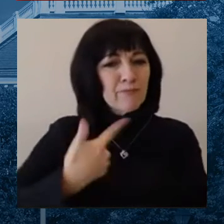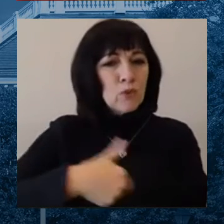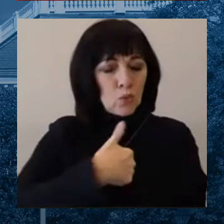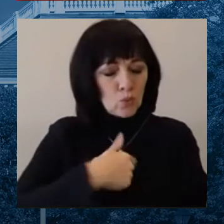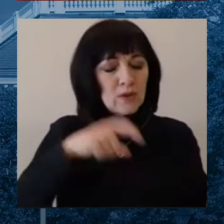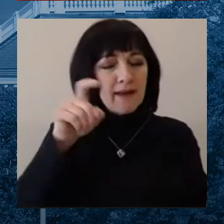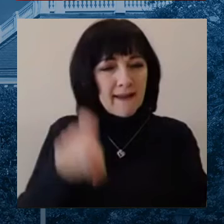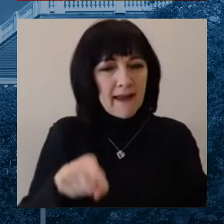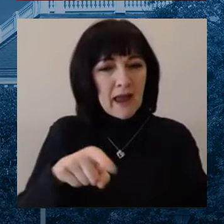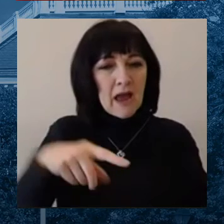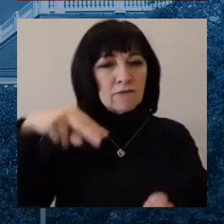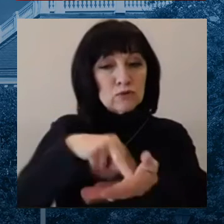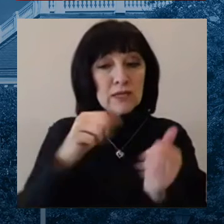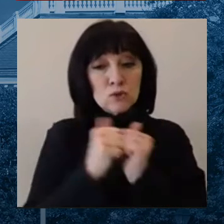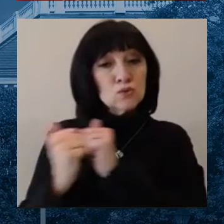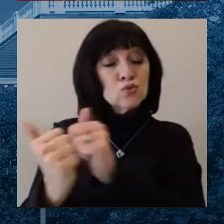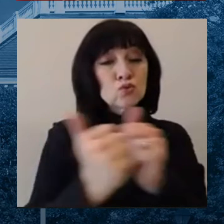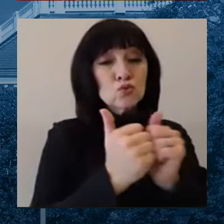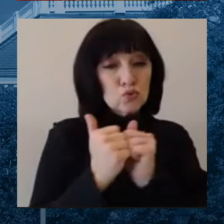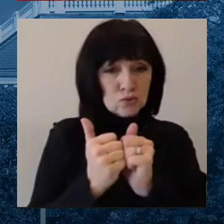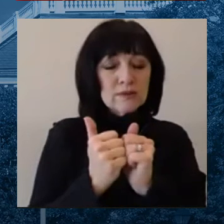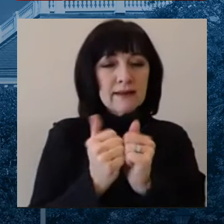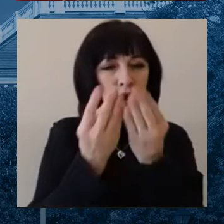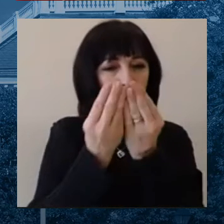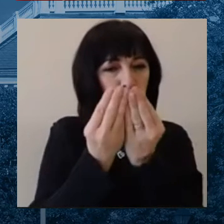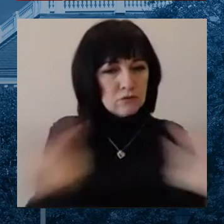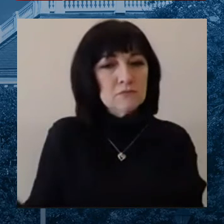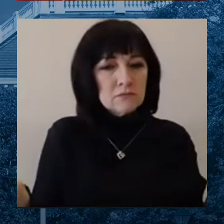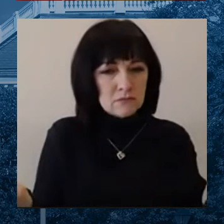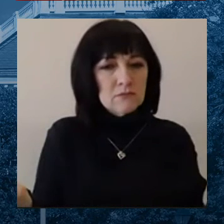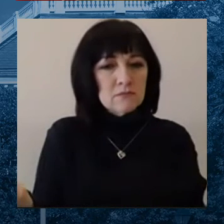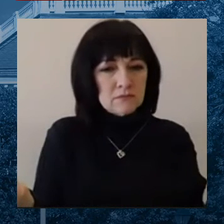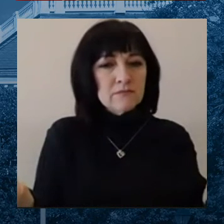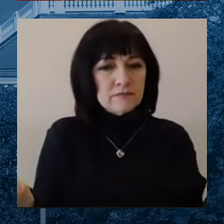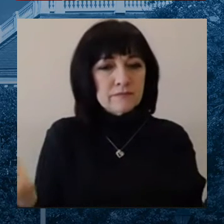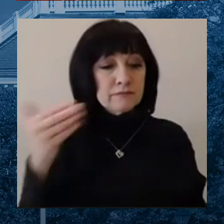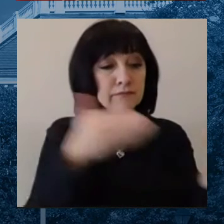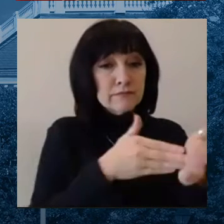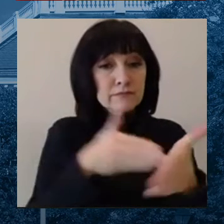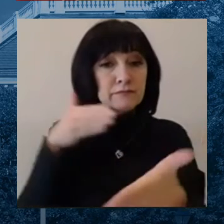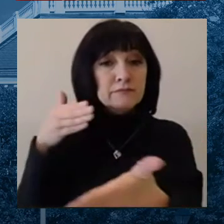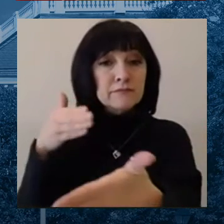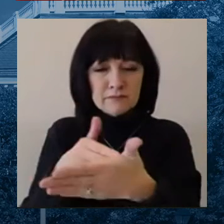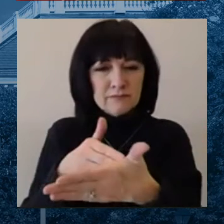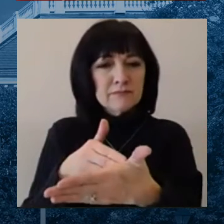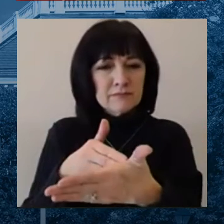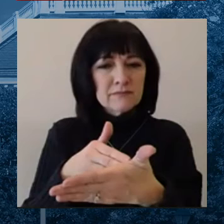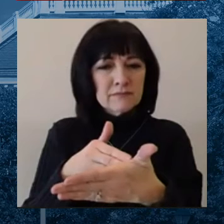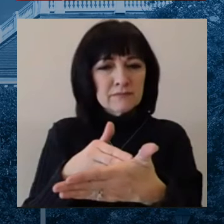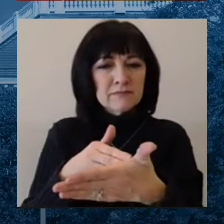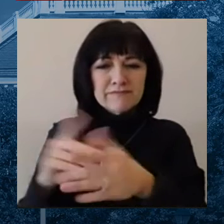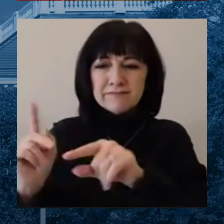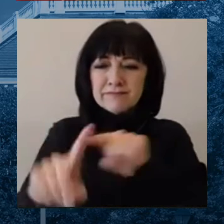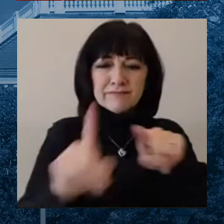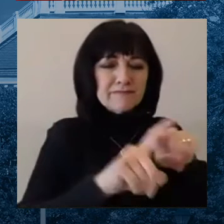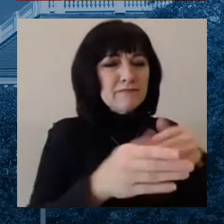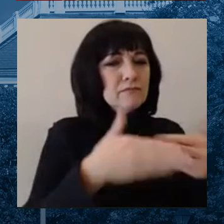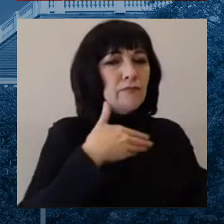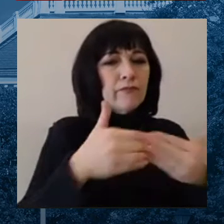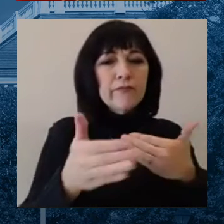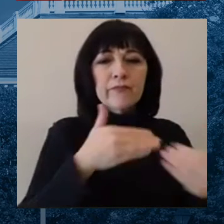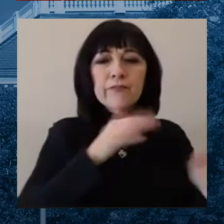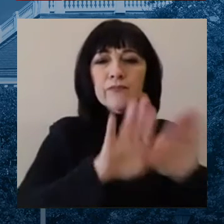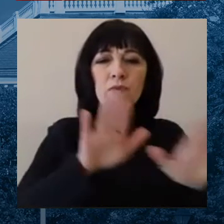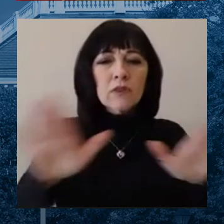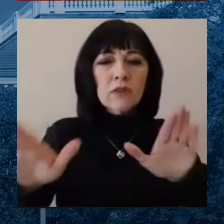eradicate systematic racism and all isms. Consider participating in